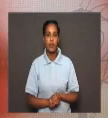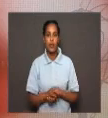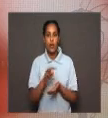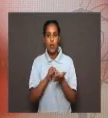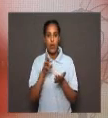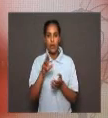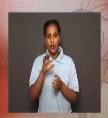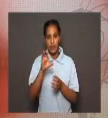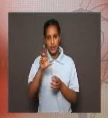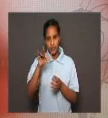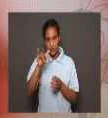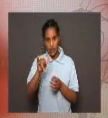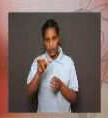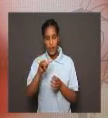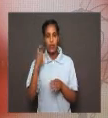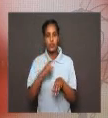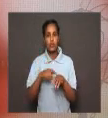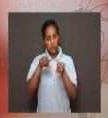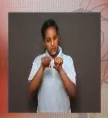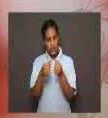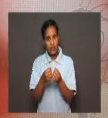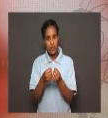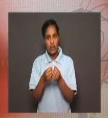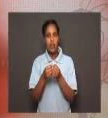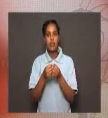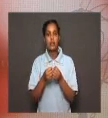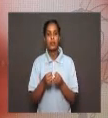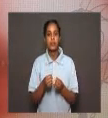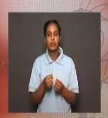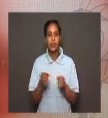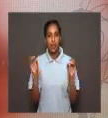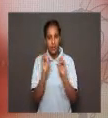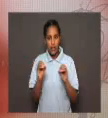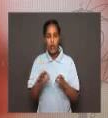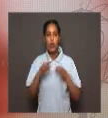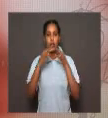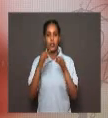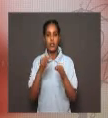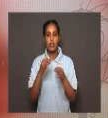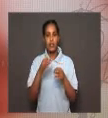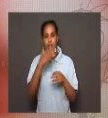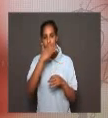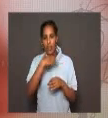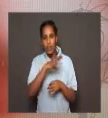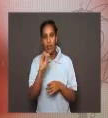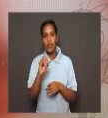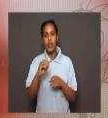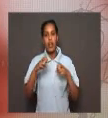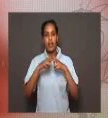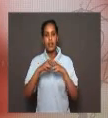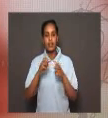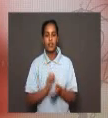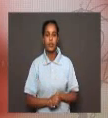Molecular crystals are often brittle, transparent, non-conductors of heat and